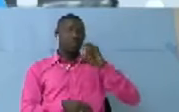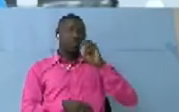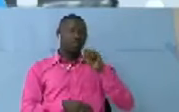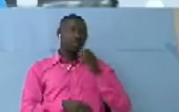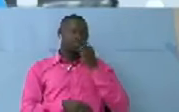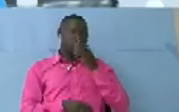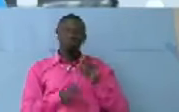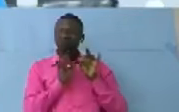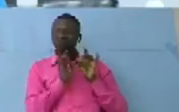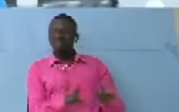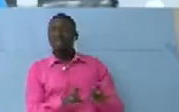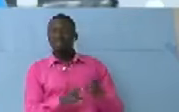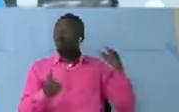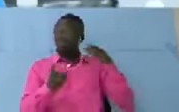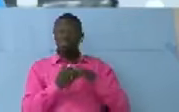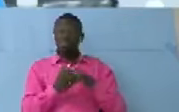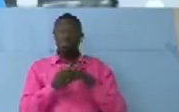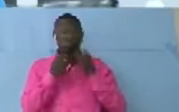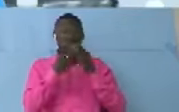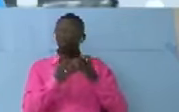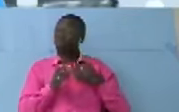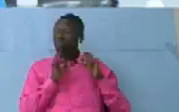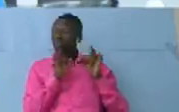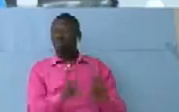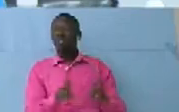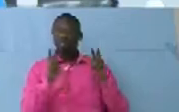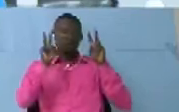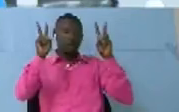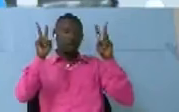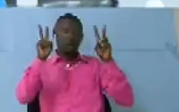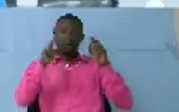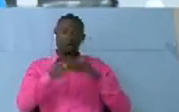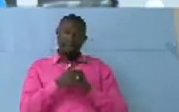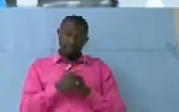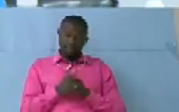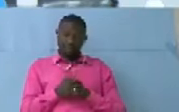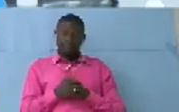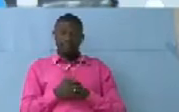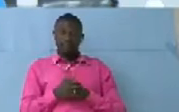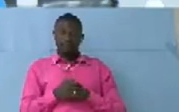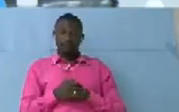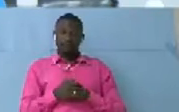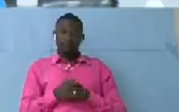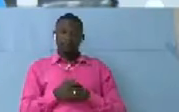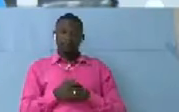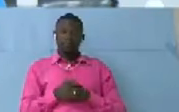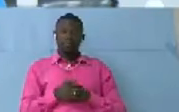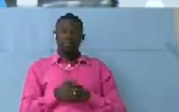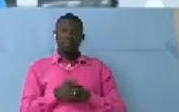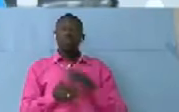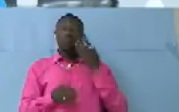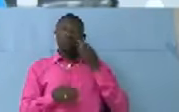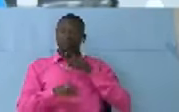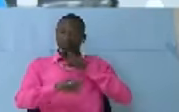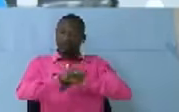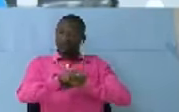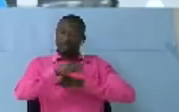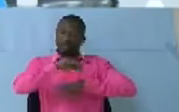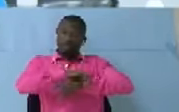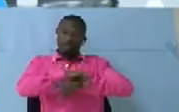that she does not like the former president. I don't like him. So Kabi Yenkin. So when we were